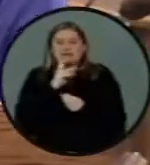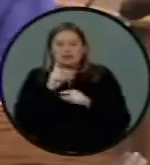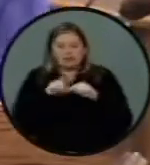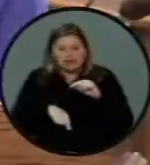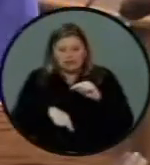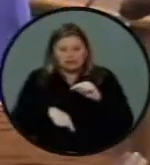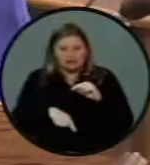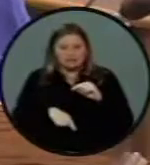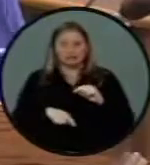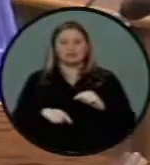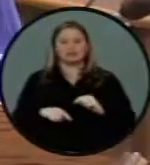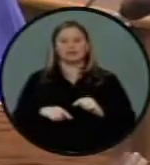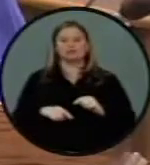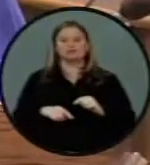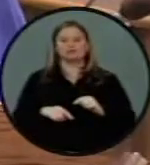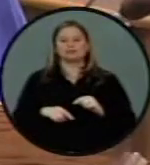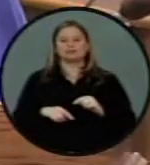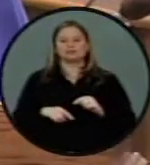to